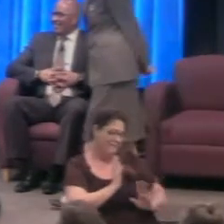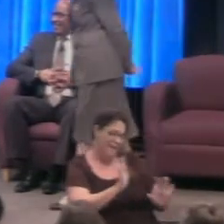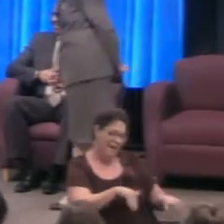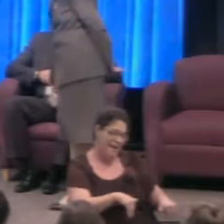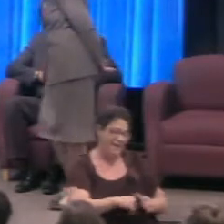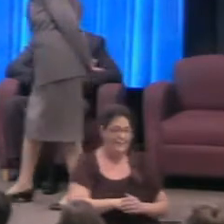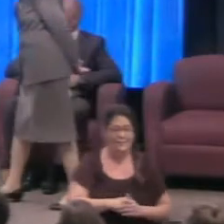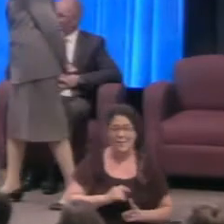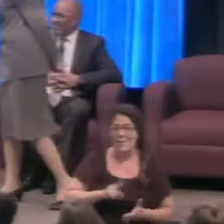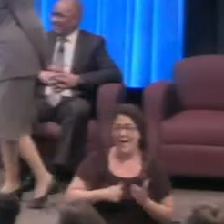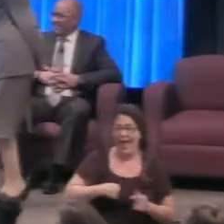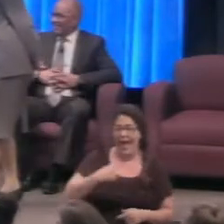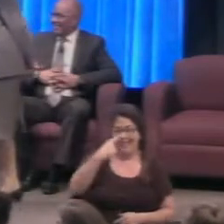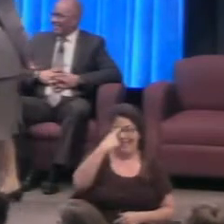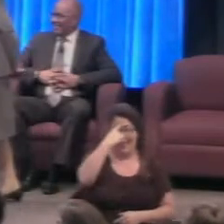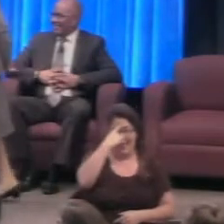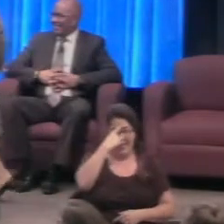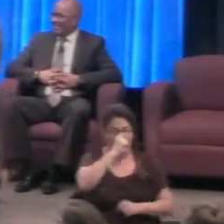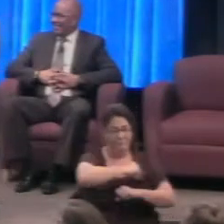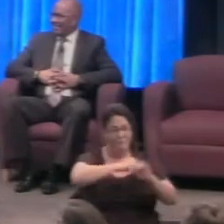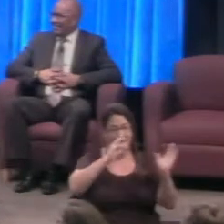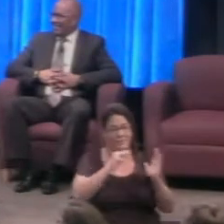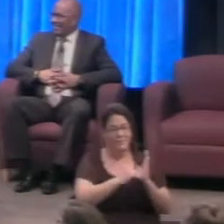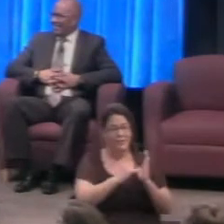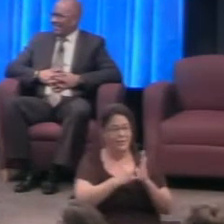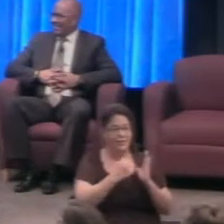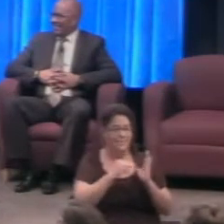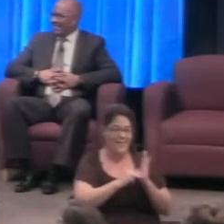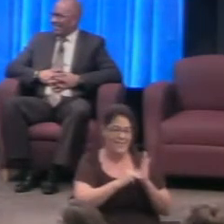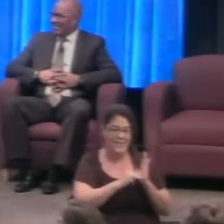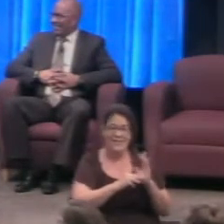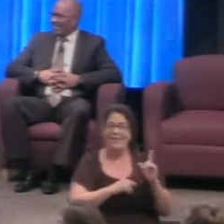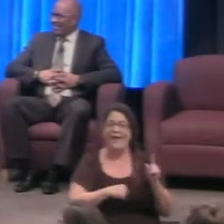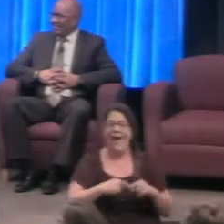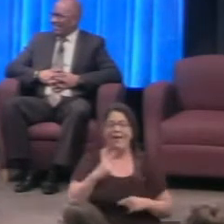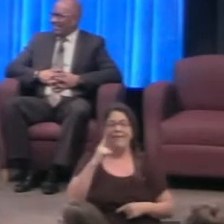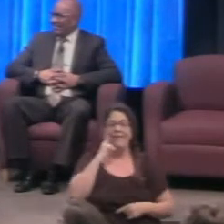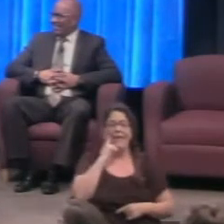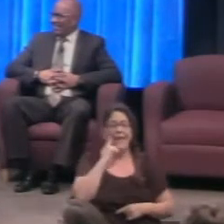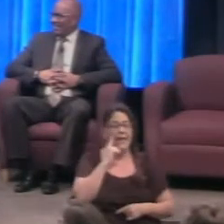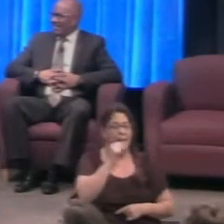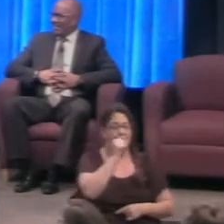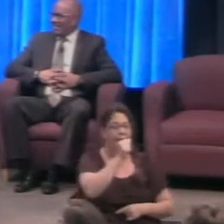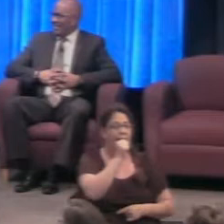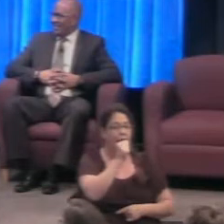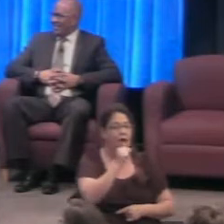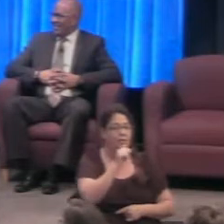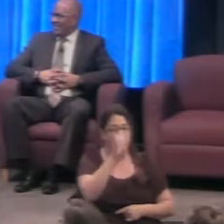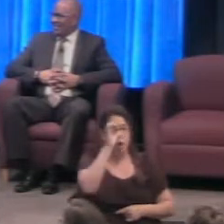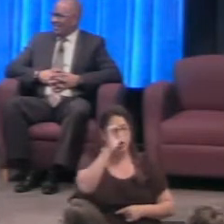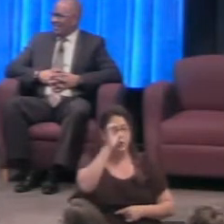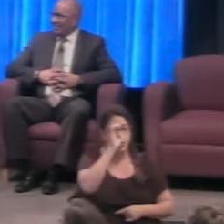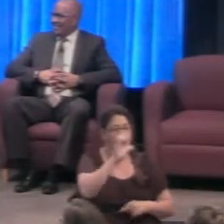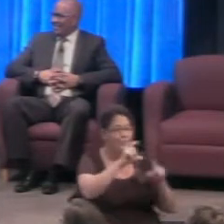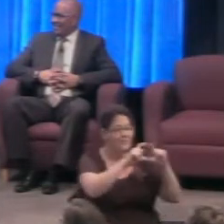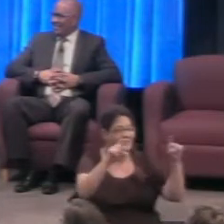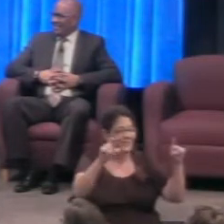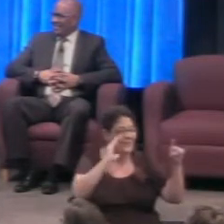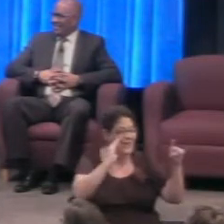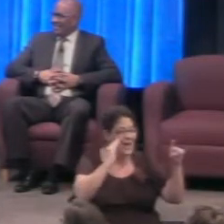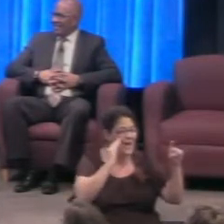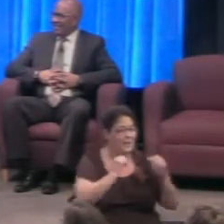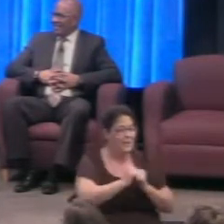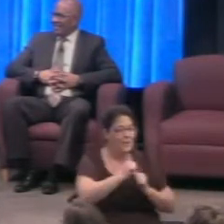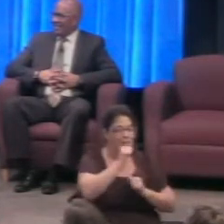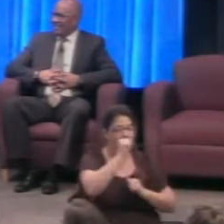So when I think of Miss Miller, I think of the Peanuts cartoon series with the